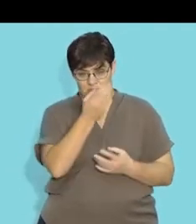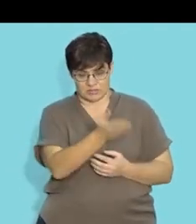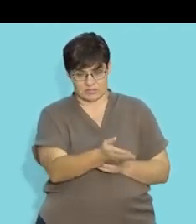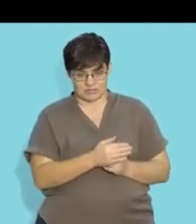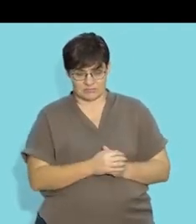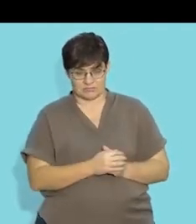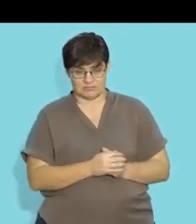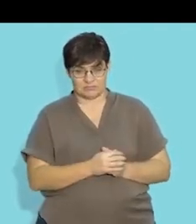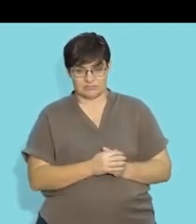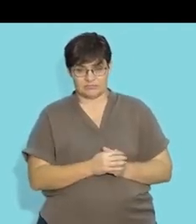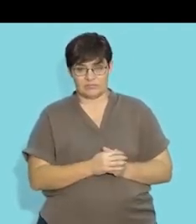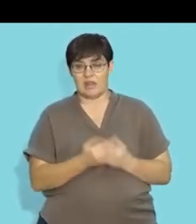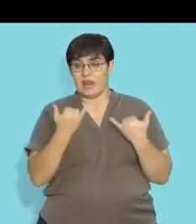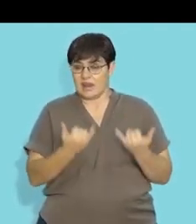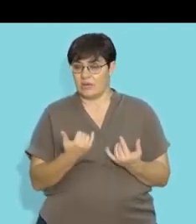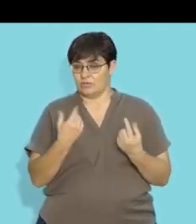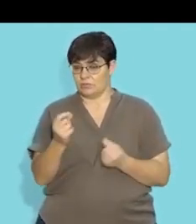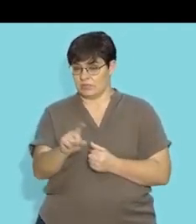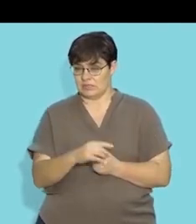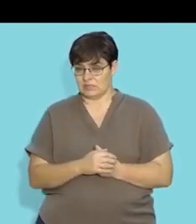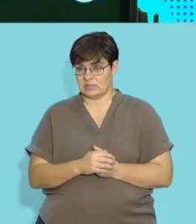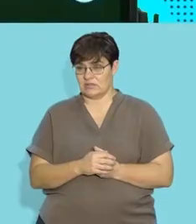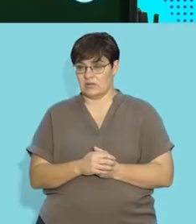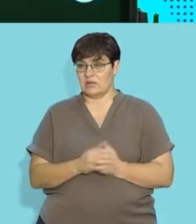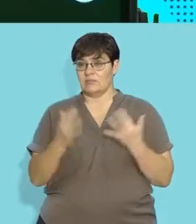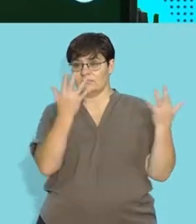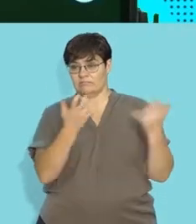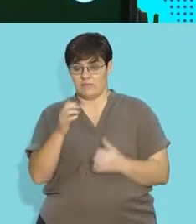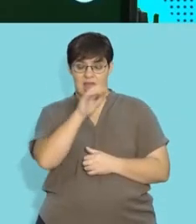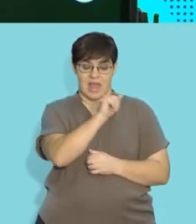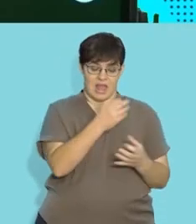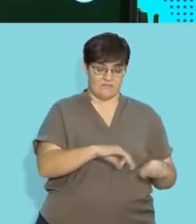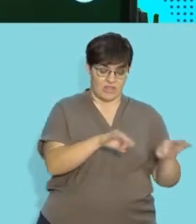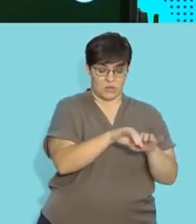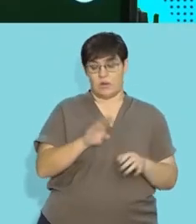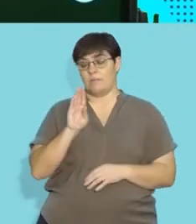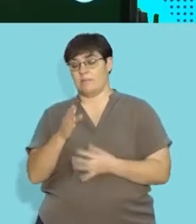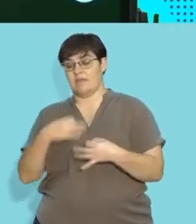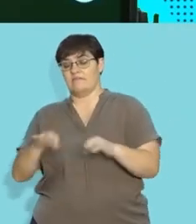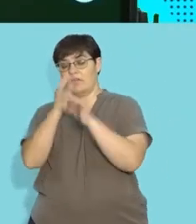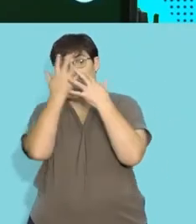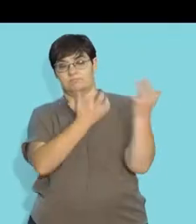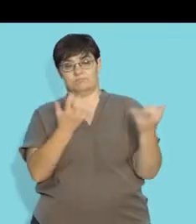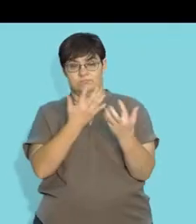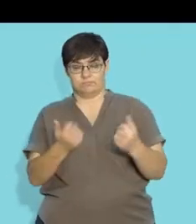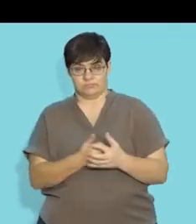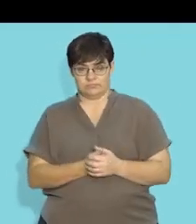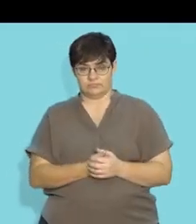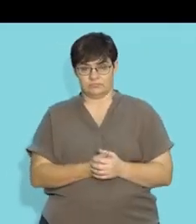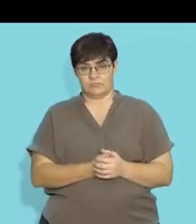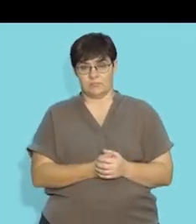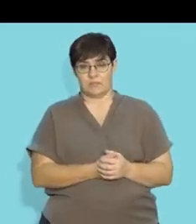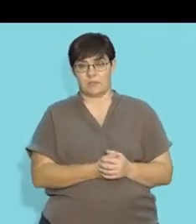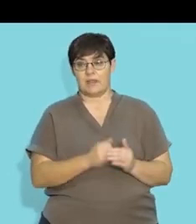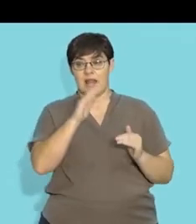our data. What we have to do is just to calculate the A value and the B value. So we know that